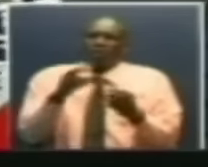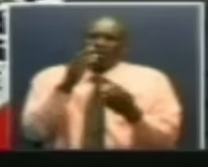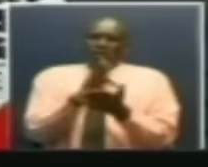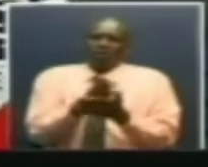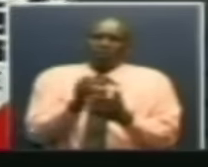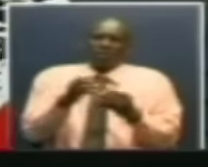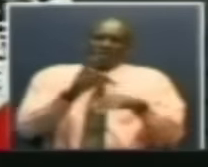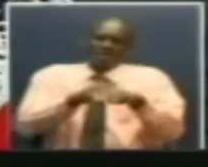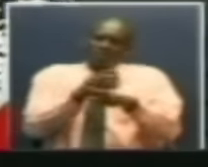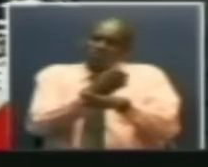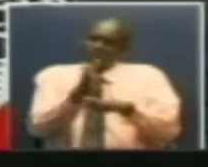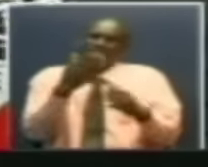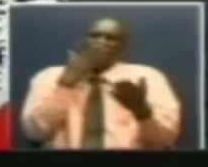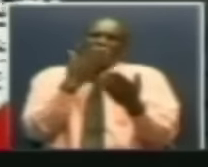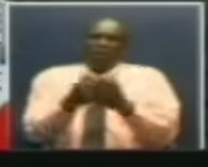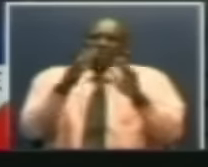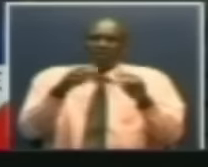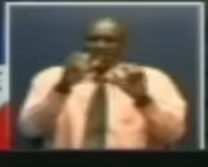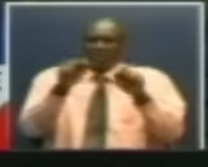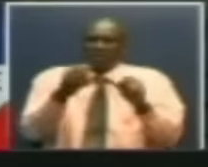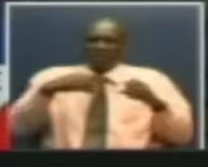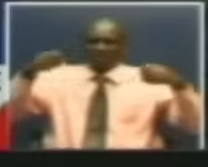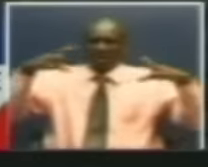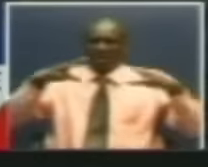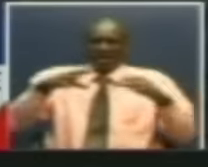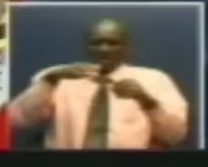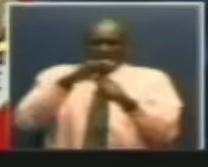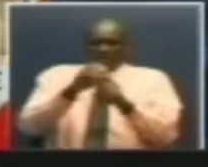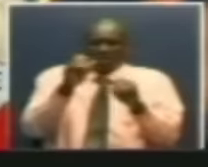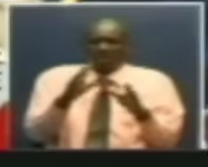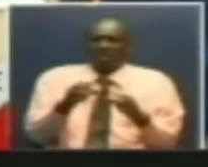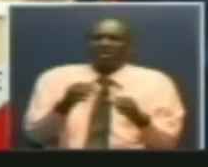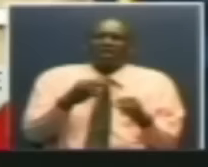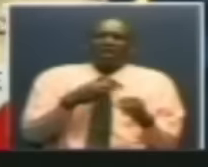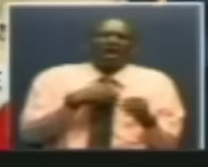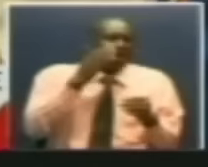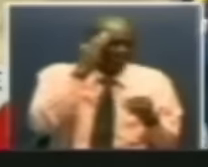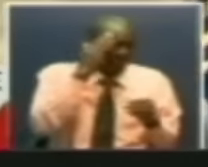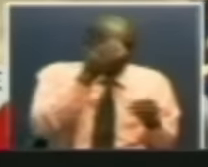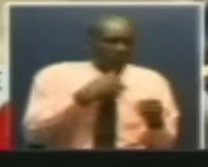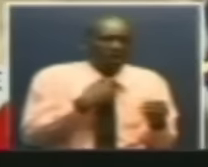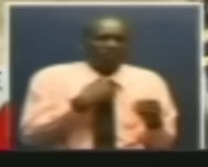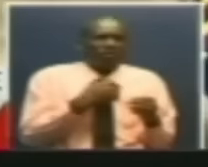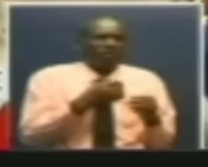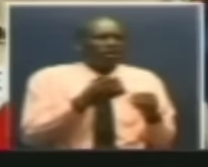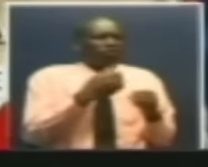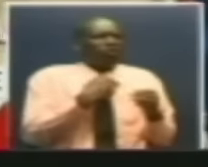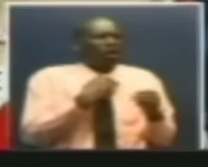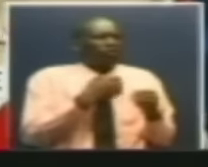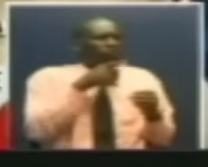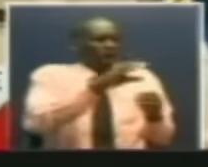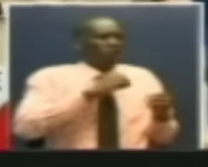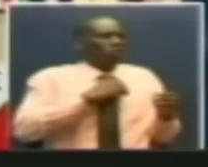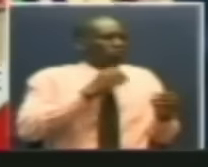We're out of time. Thank you so much. Thank you. Though it has not cleared up much in no, terms no, no. of what I think you have a formed opinion. You have a